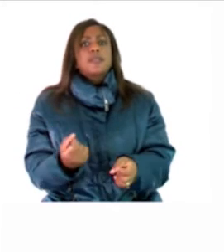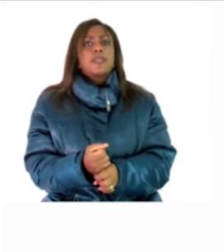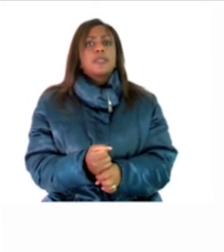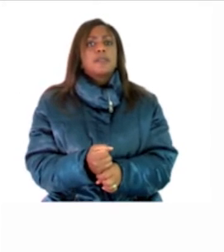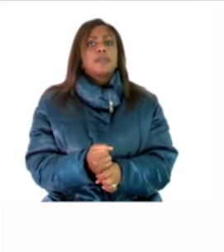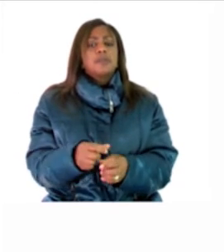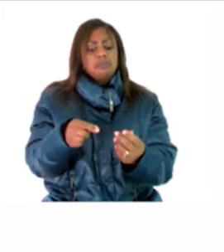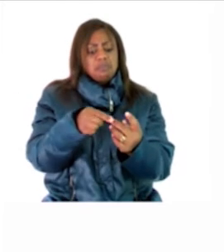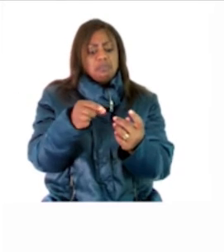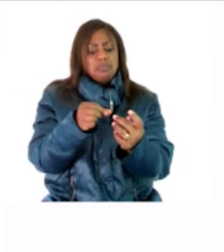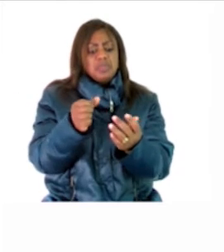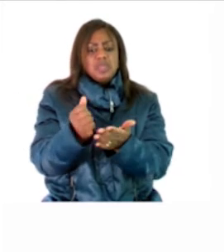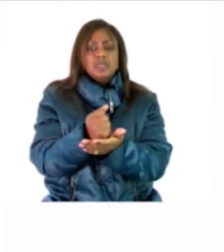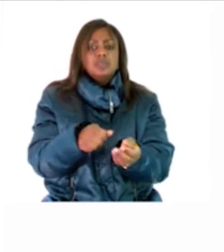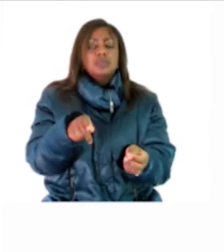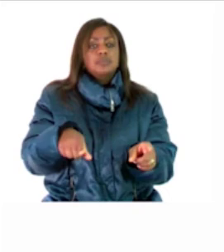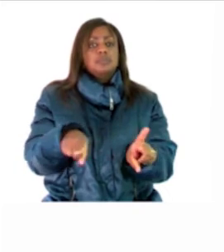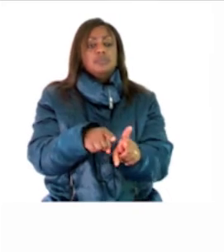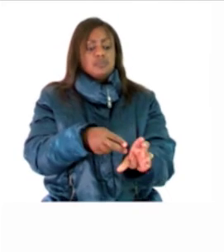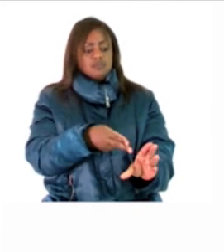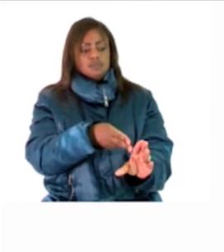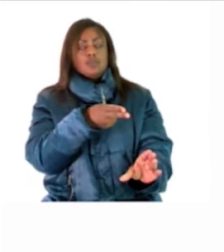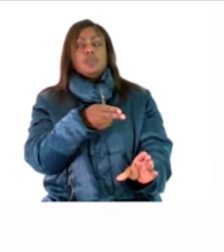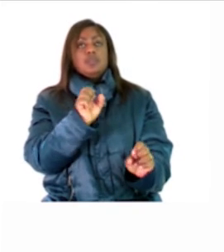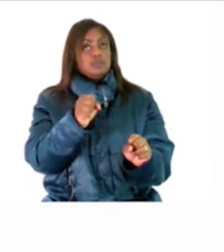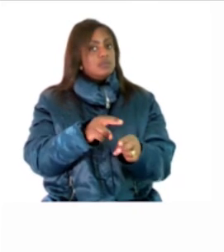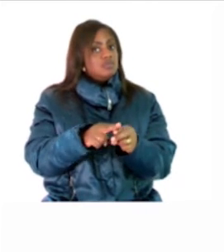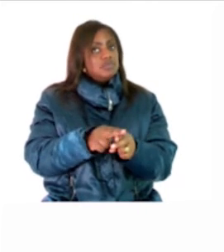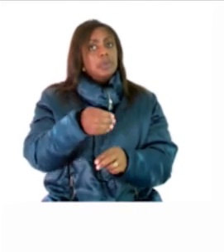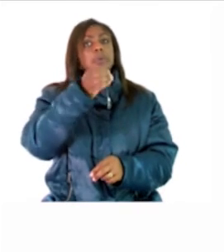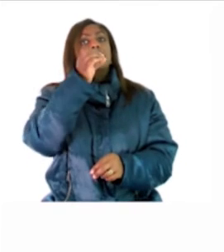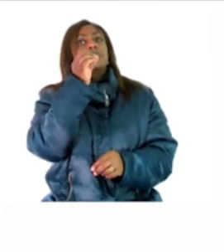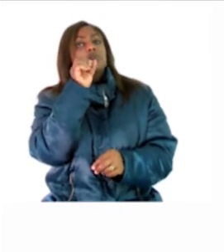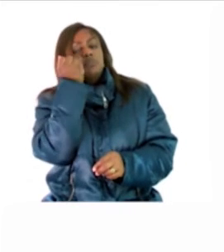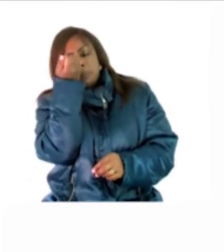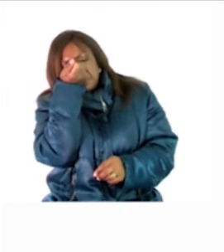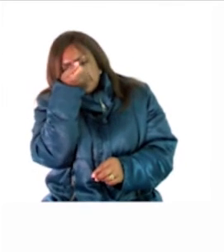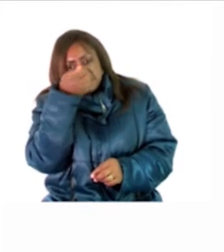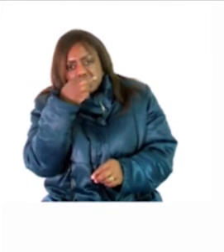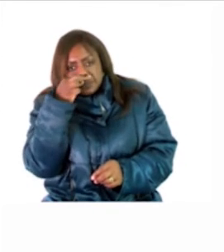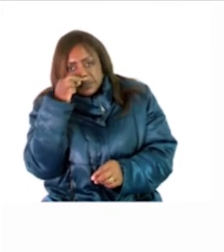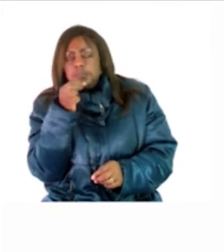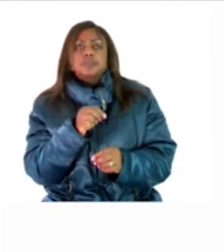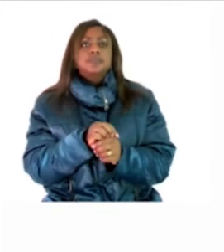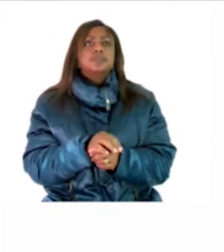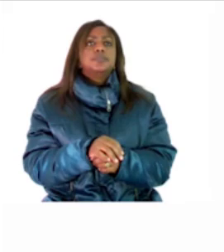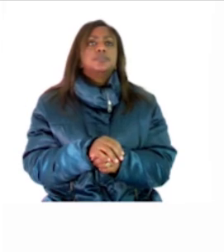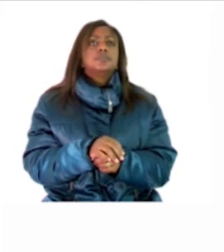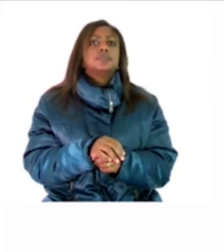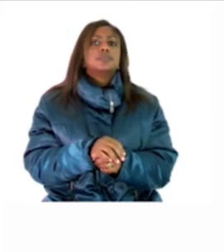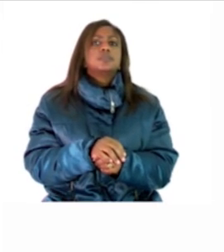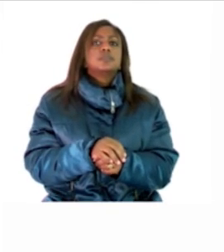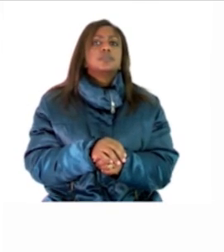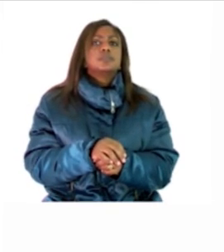remover, and petrol. Those are some of the liquids that people use as solvents when